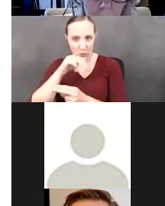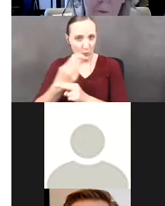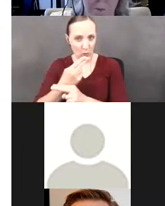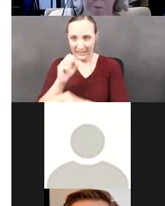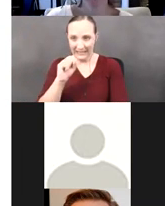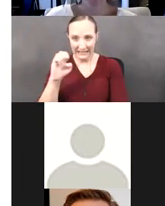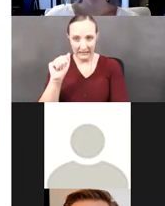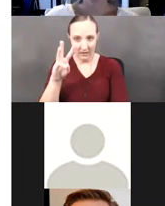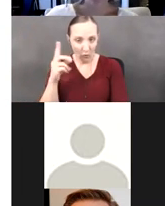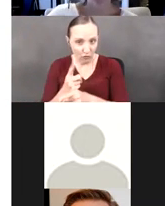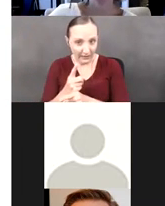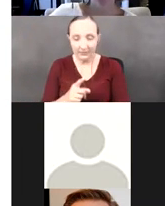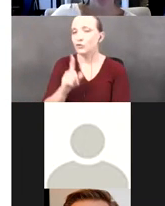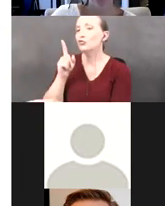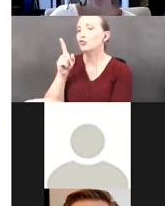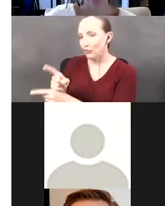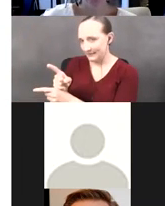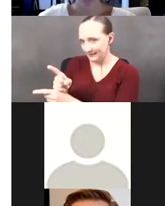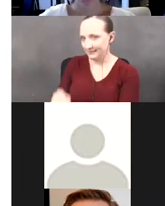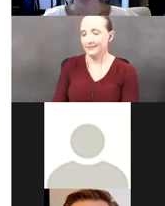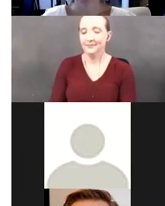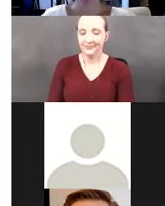en that's correct. Thank you. secundaria.